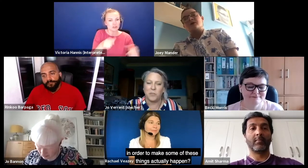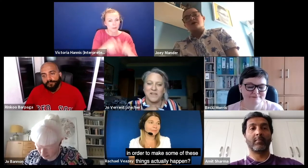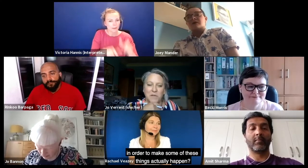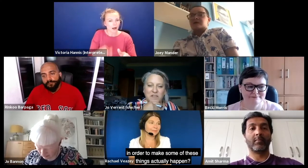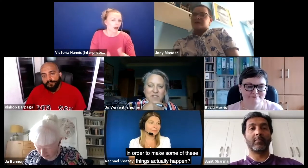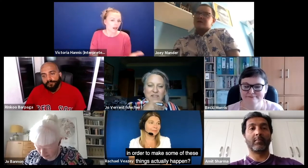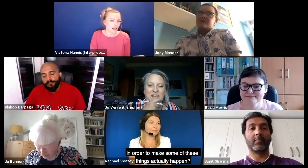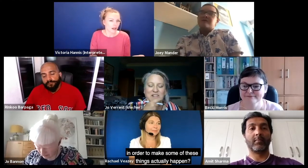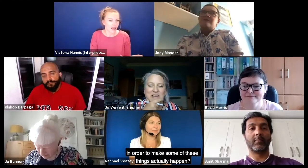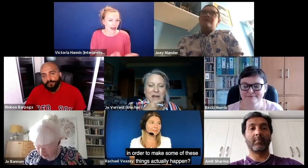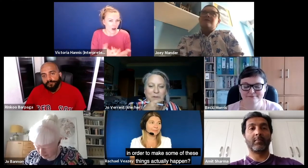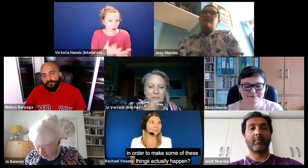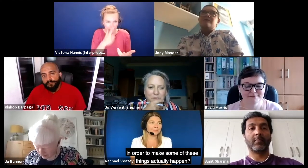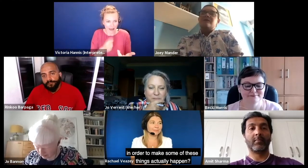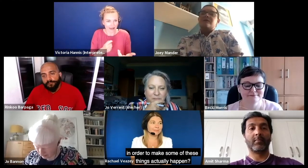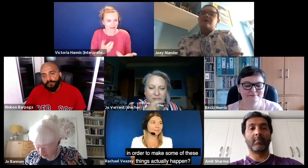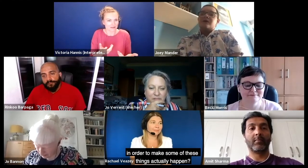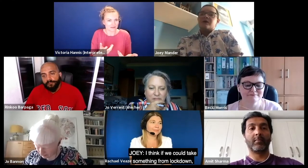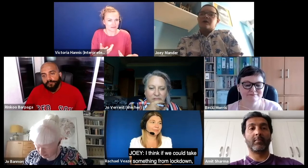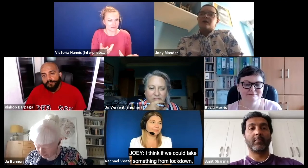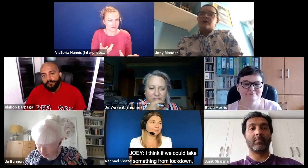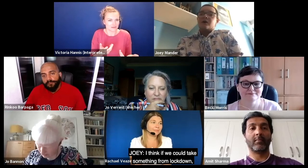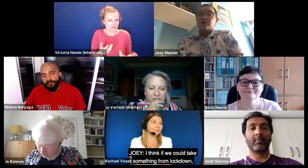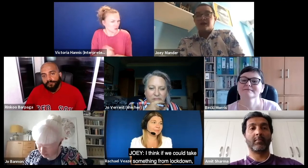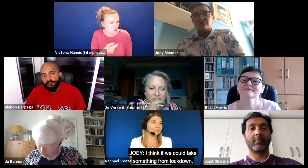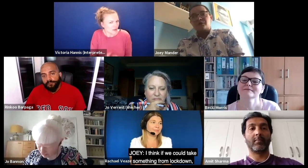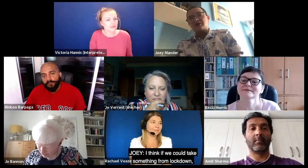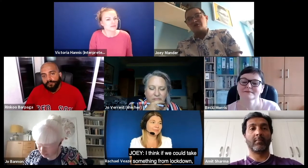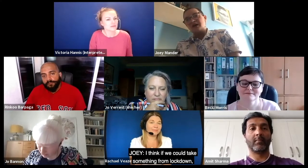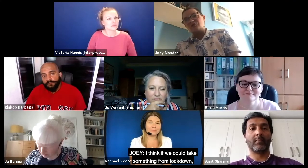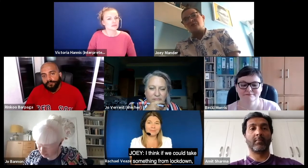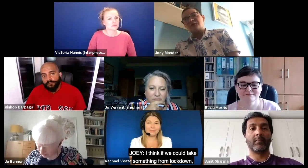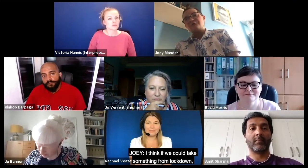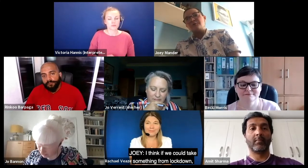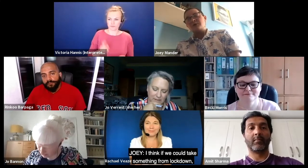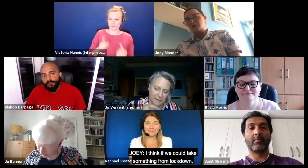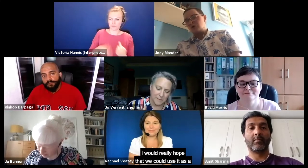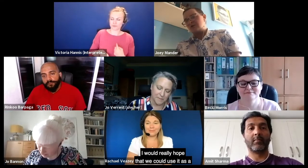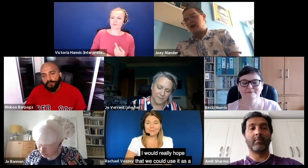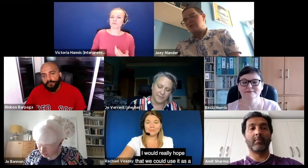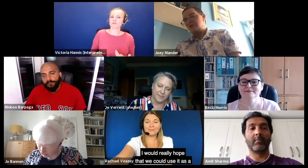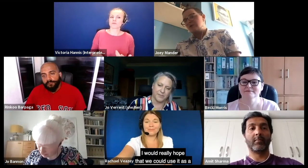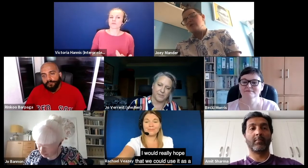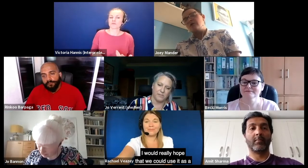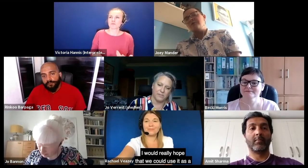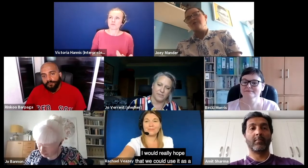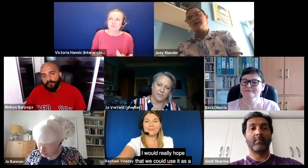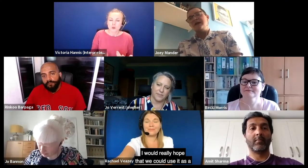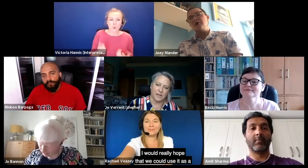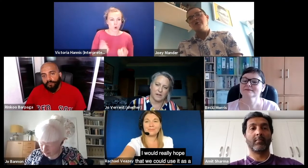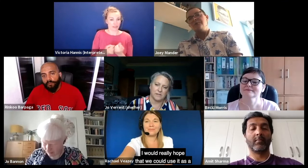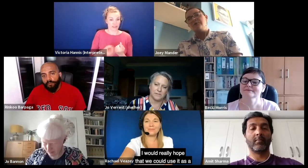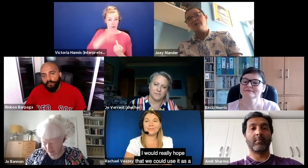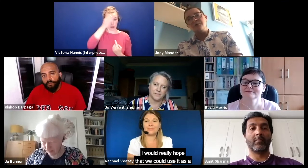order to make some of these things actually happen? I think if we could take something from lockdown, I would